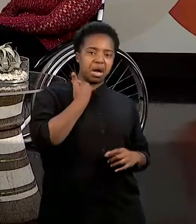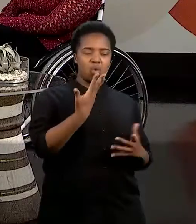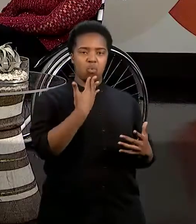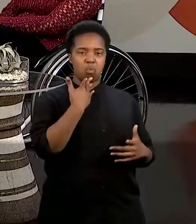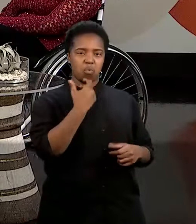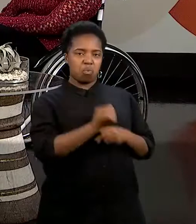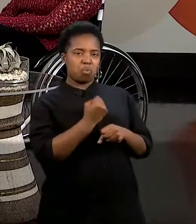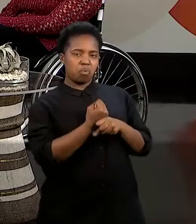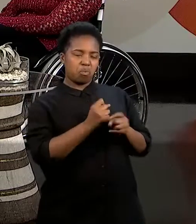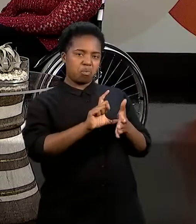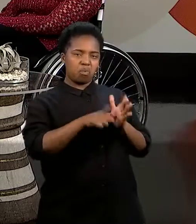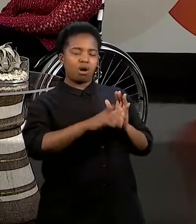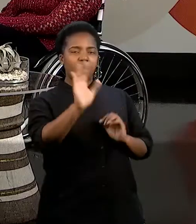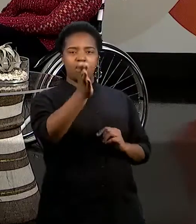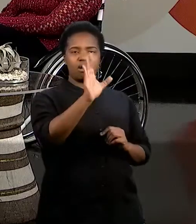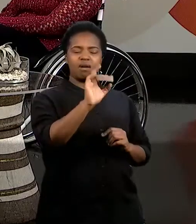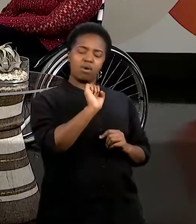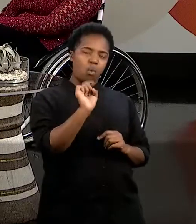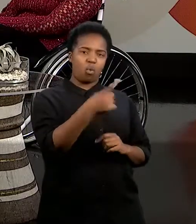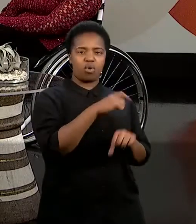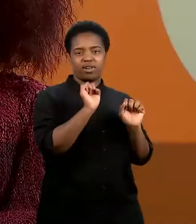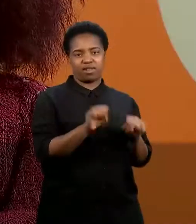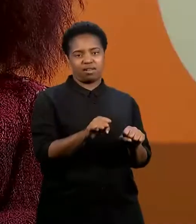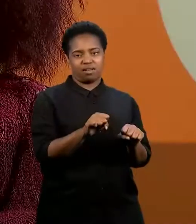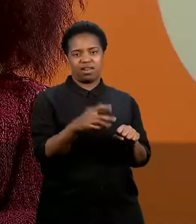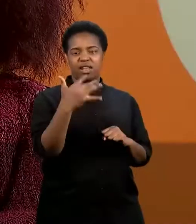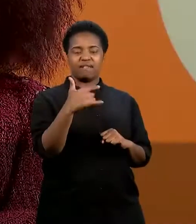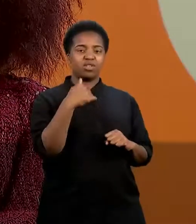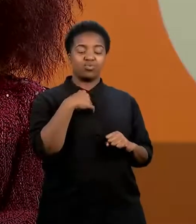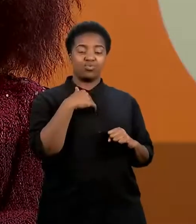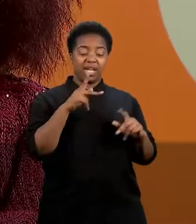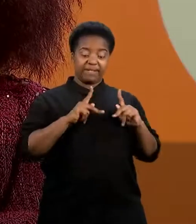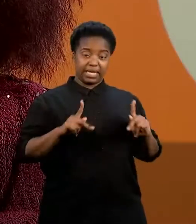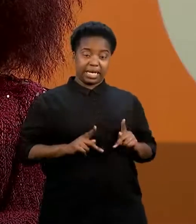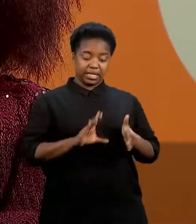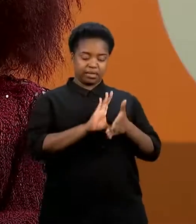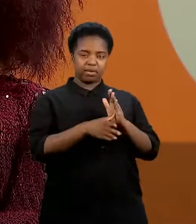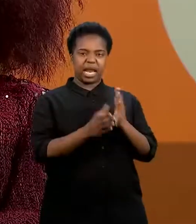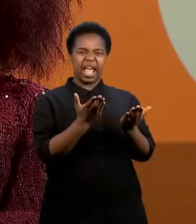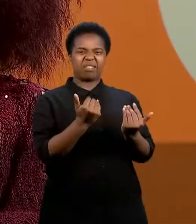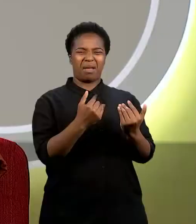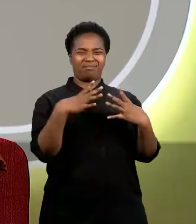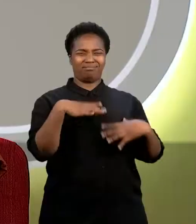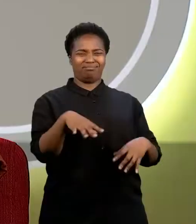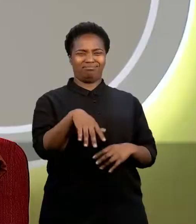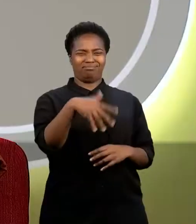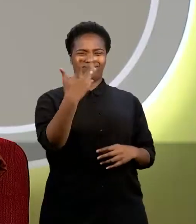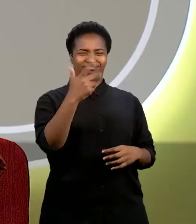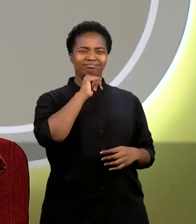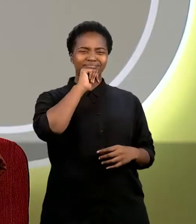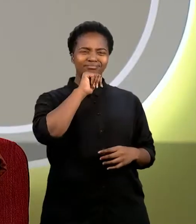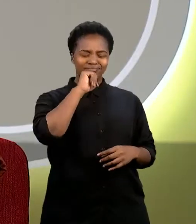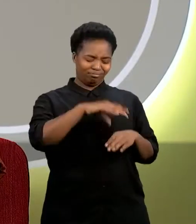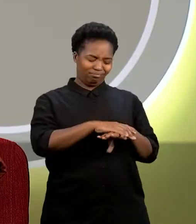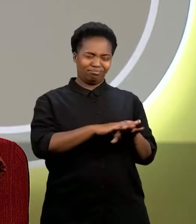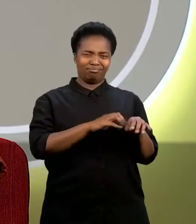about or who made it and stuff. So fashion should be for everyone. When you are like physically challenged, people expect you to wear like your